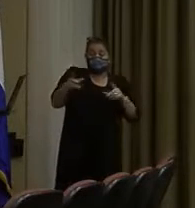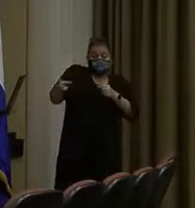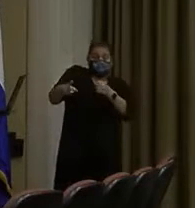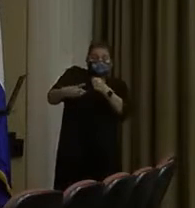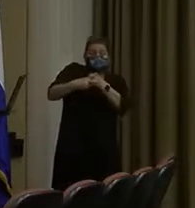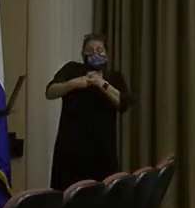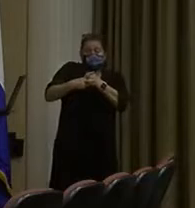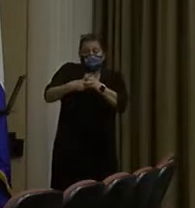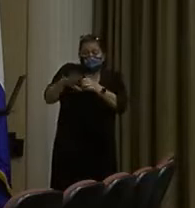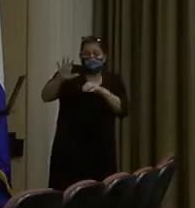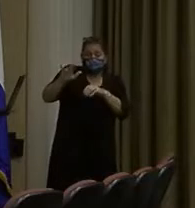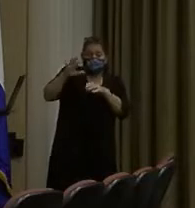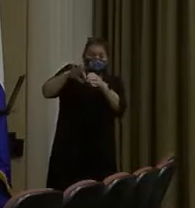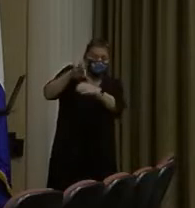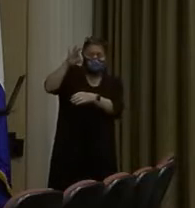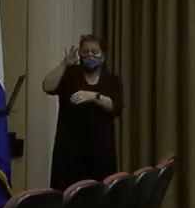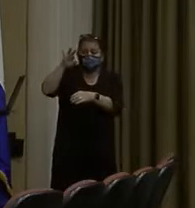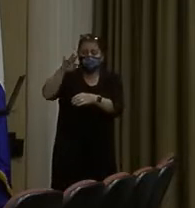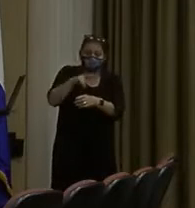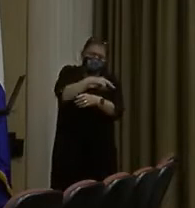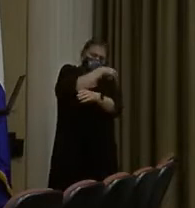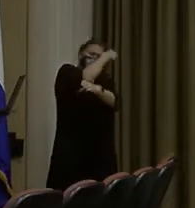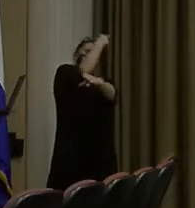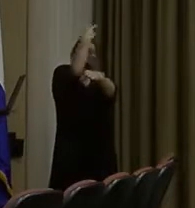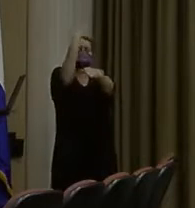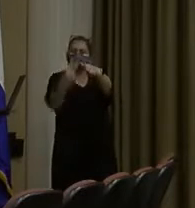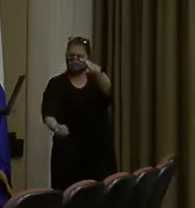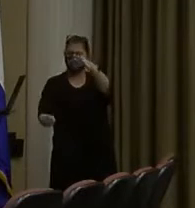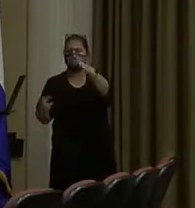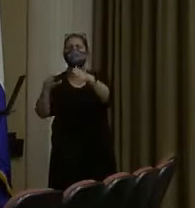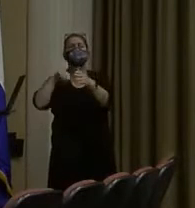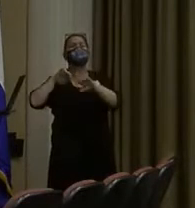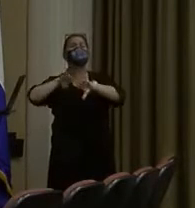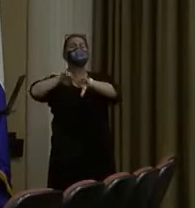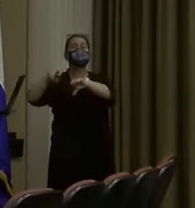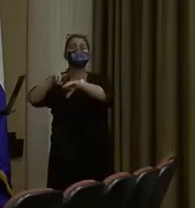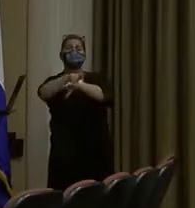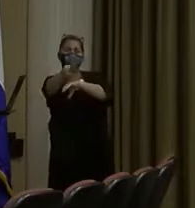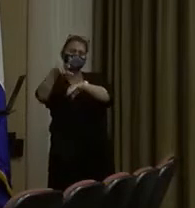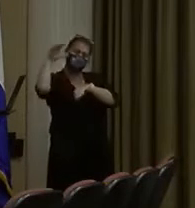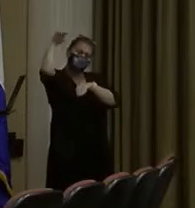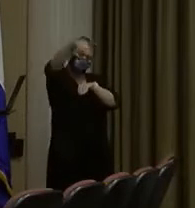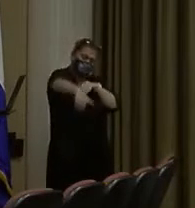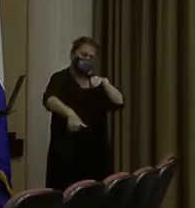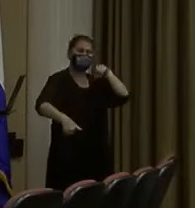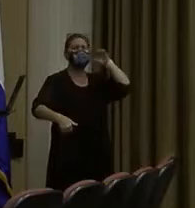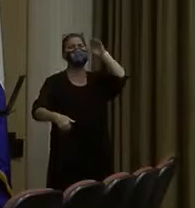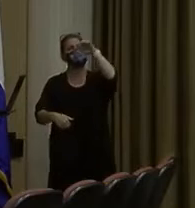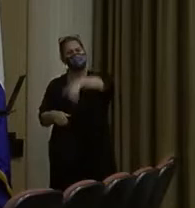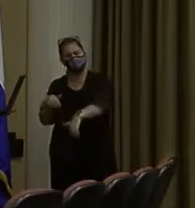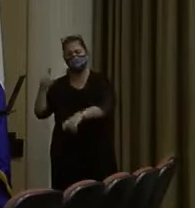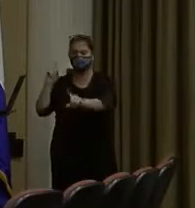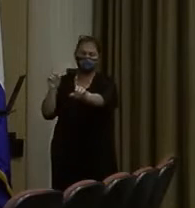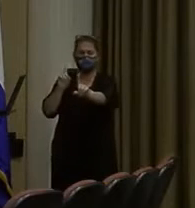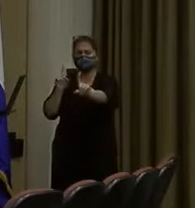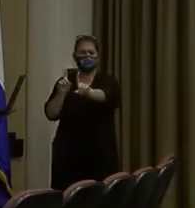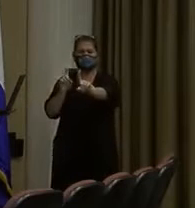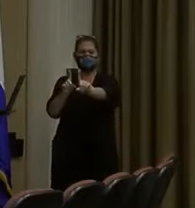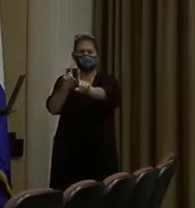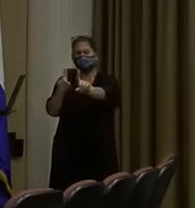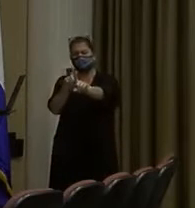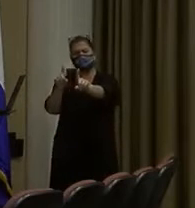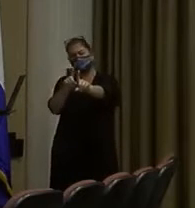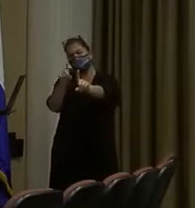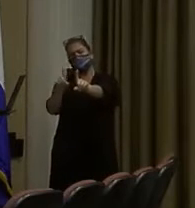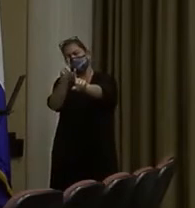this precious soul. So she jumps into the river and she swims towards the person to this young woman,